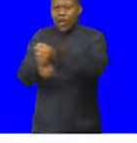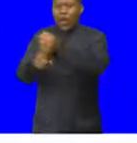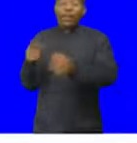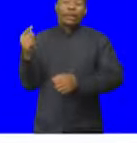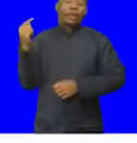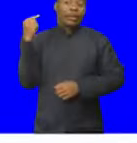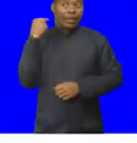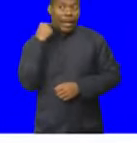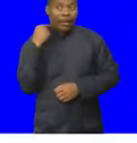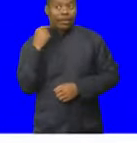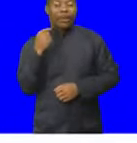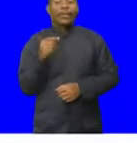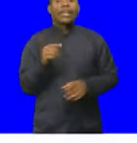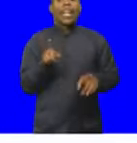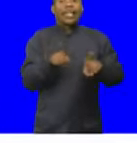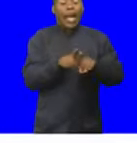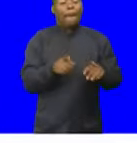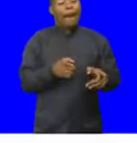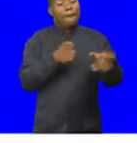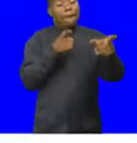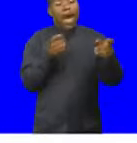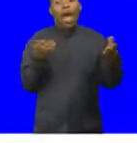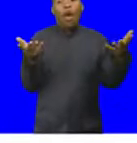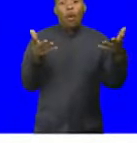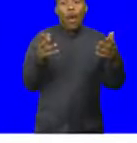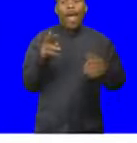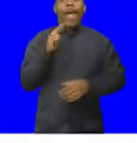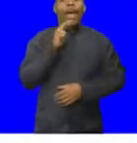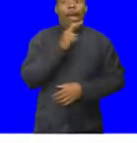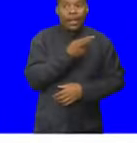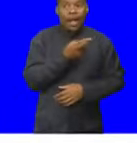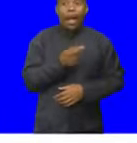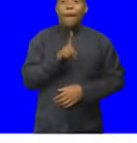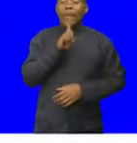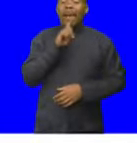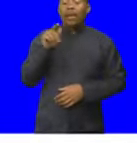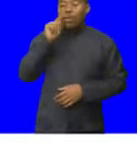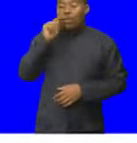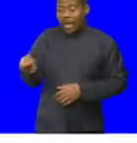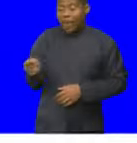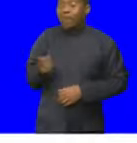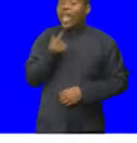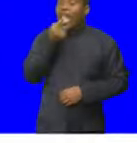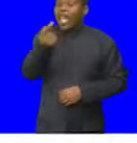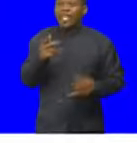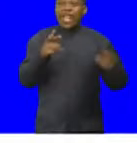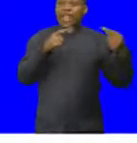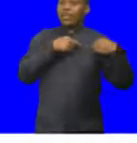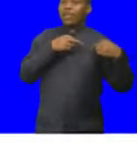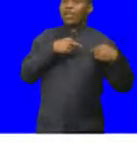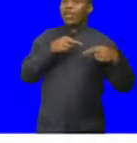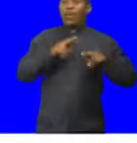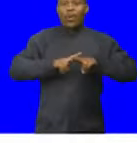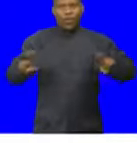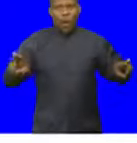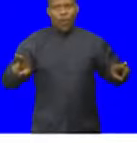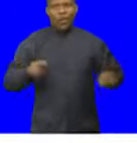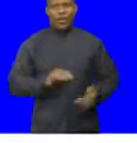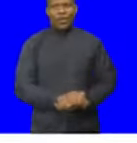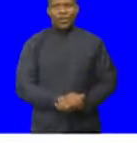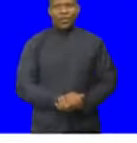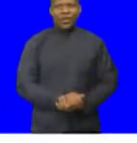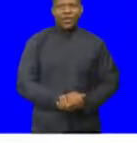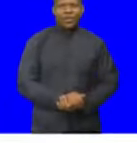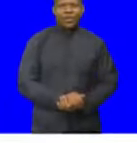lase-Ukraine abulawele khona eveni le-Russia. I-Ukraine ithi akusiyo lento lomonakalo. Tindzaba Eswatini